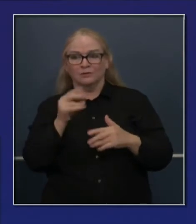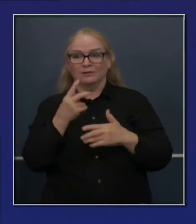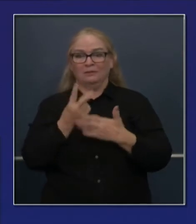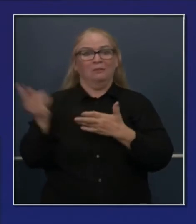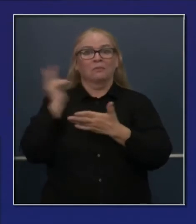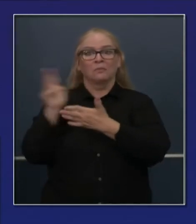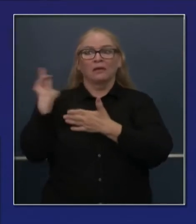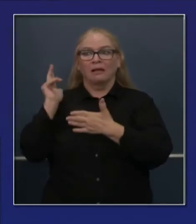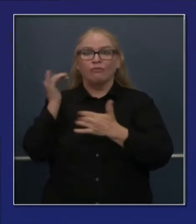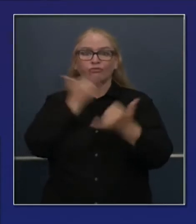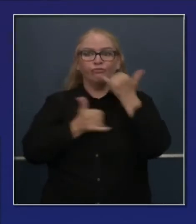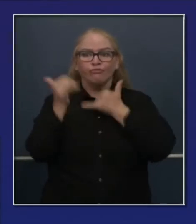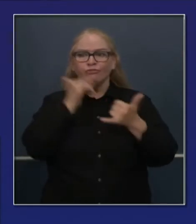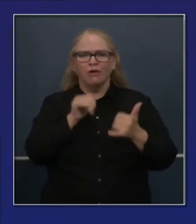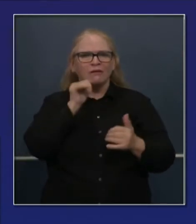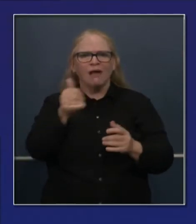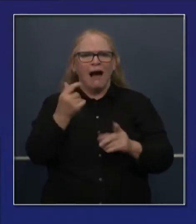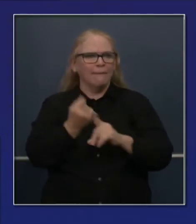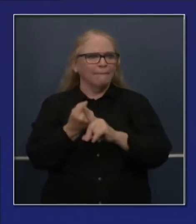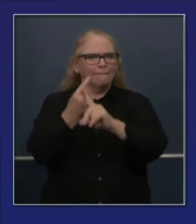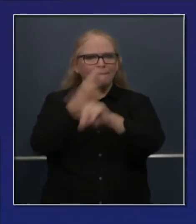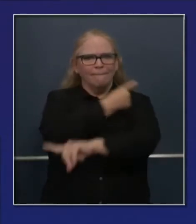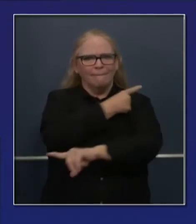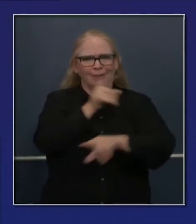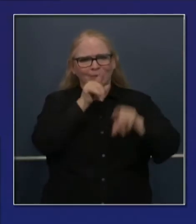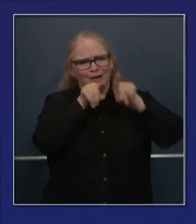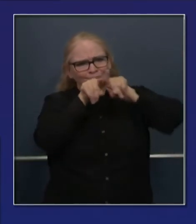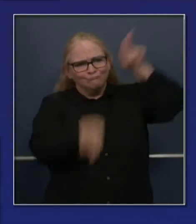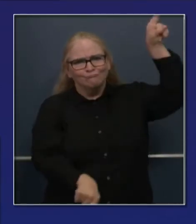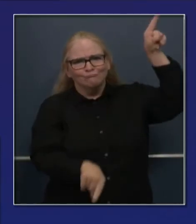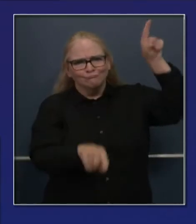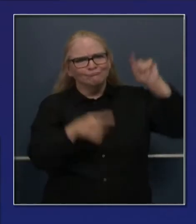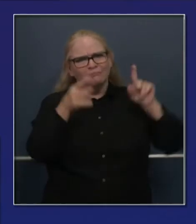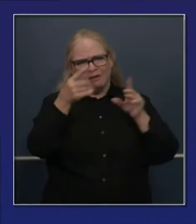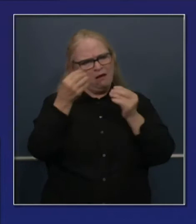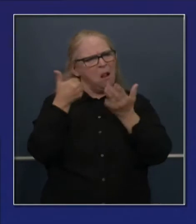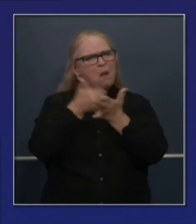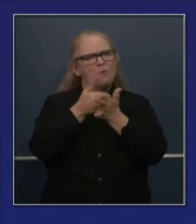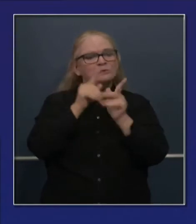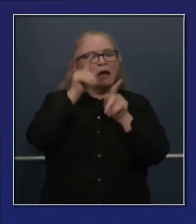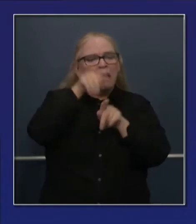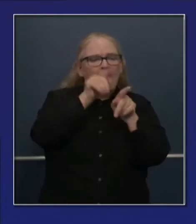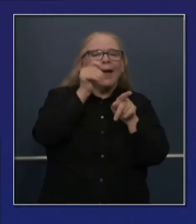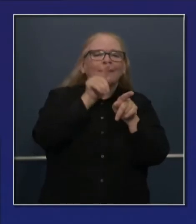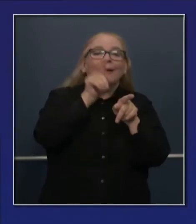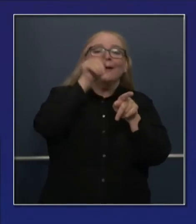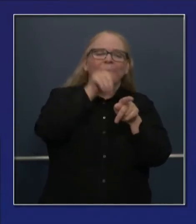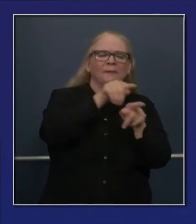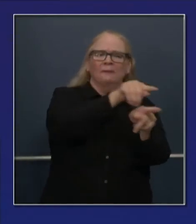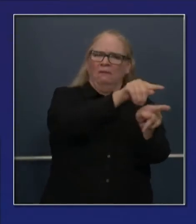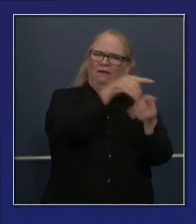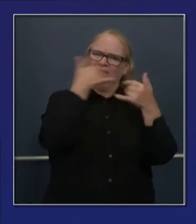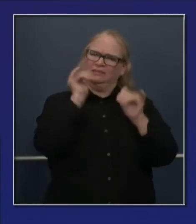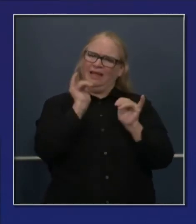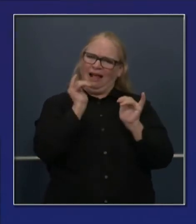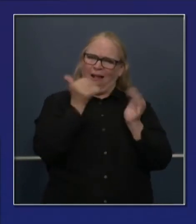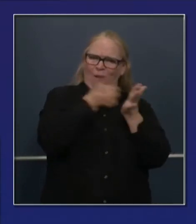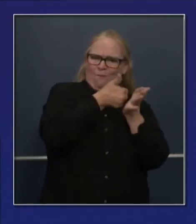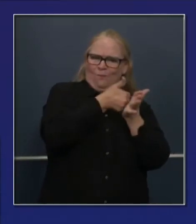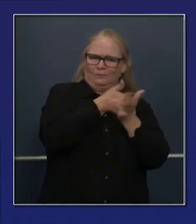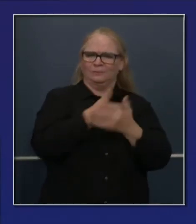the trend line is as we asserted and as the hospitalization number and the ICU